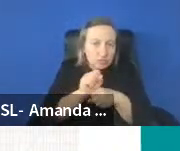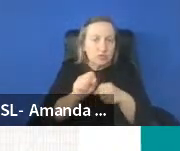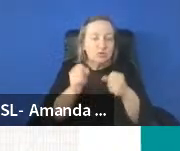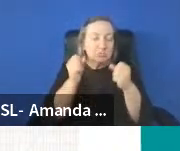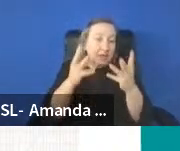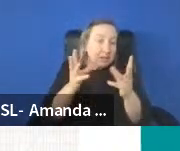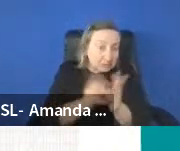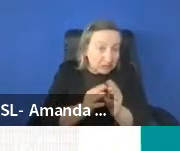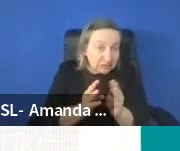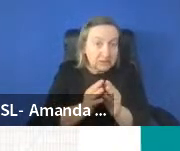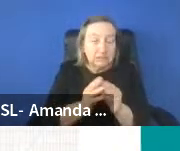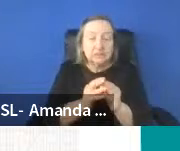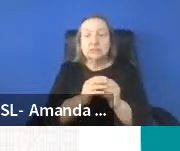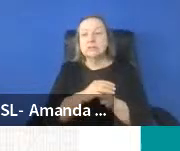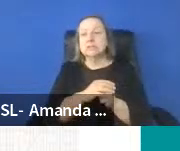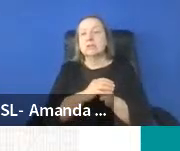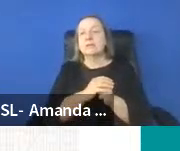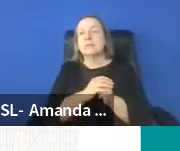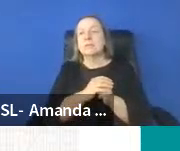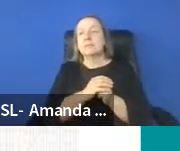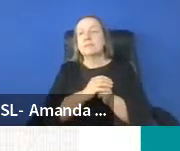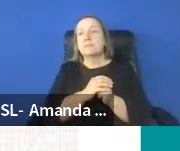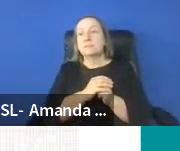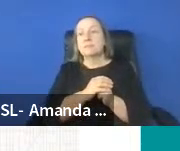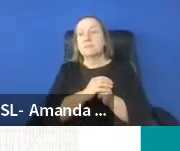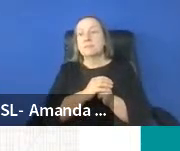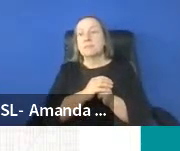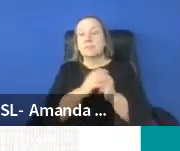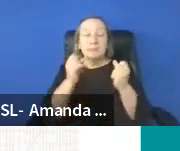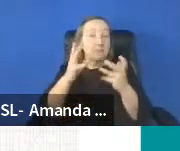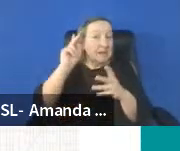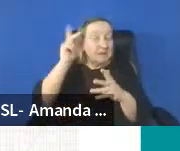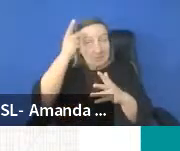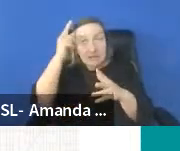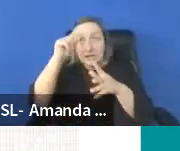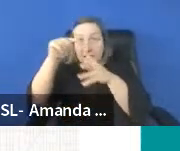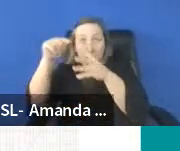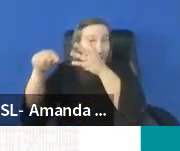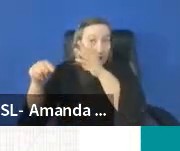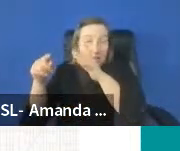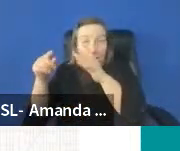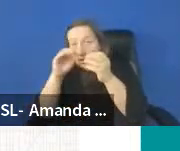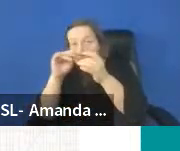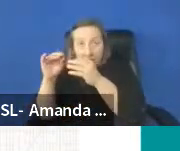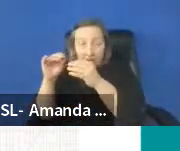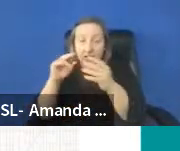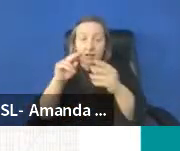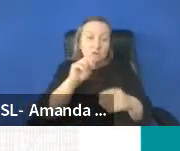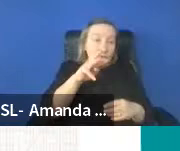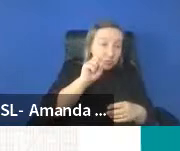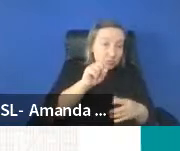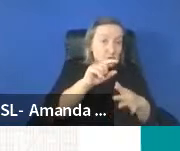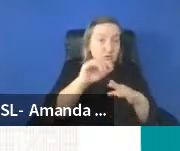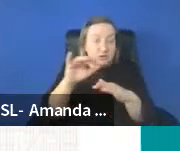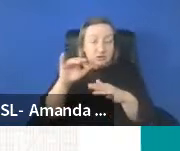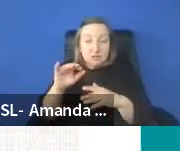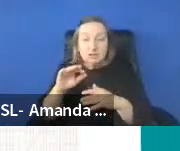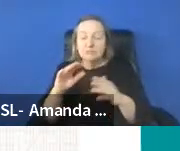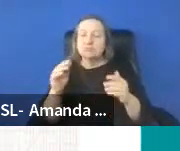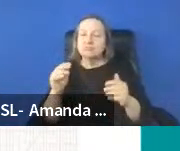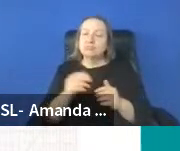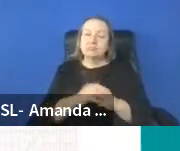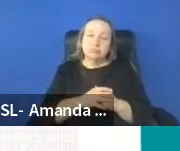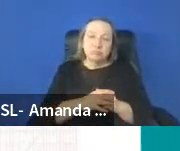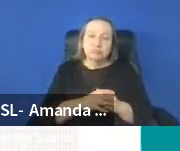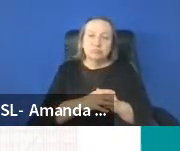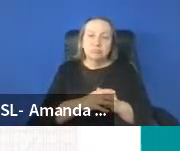and all of the political stuff and the new stuff. And you know, when it all